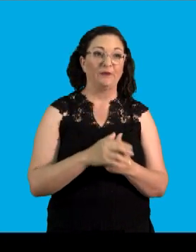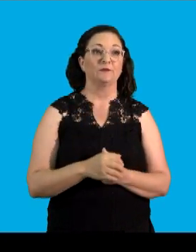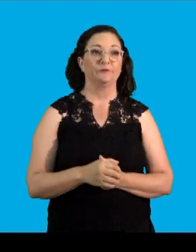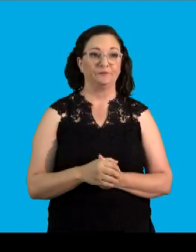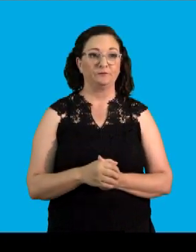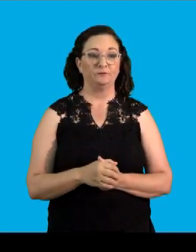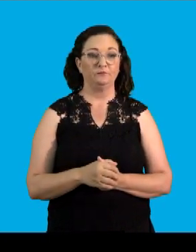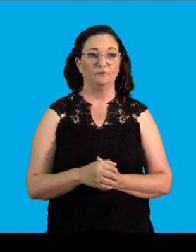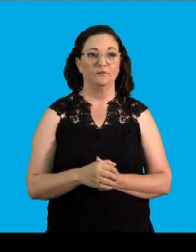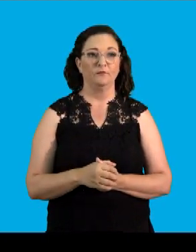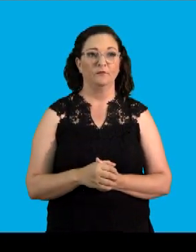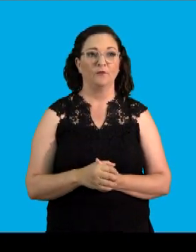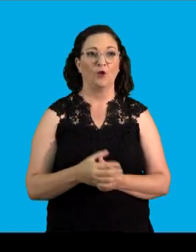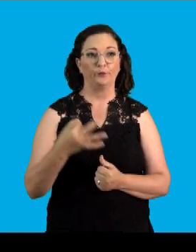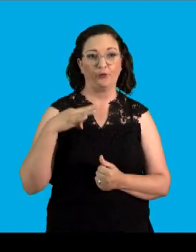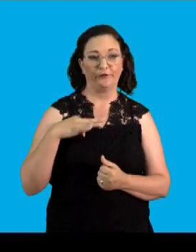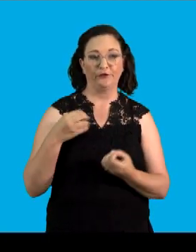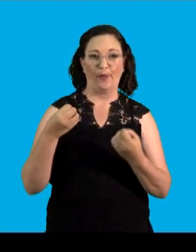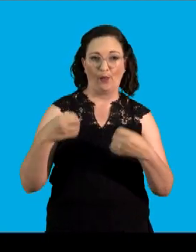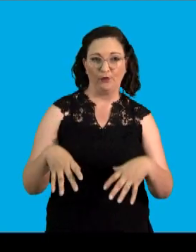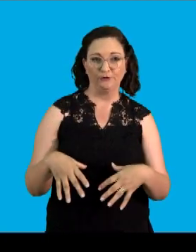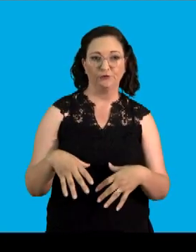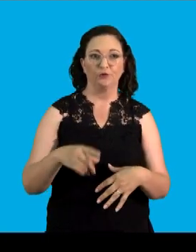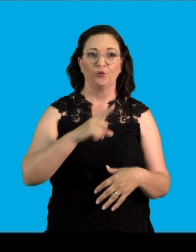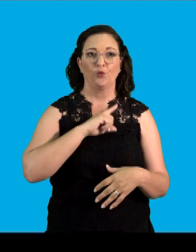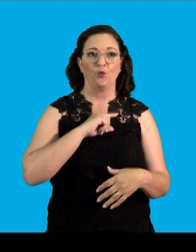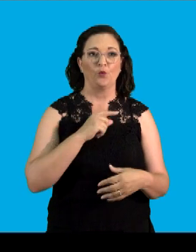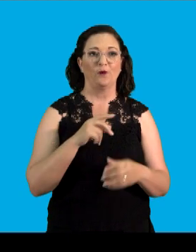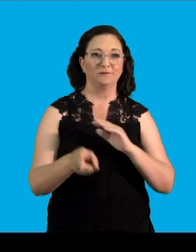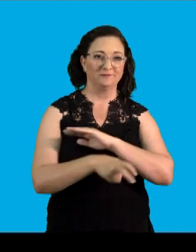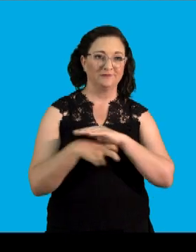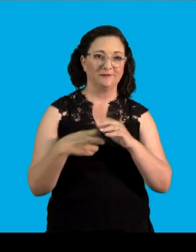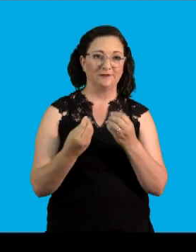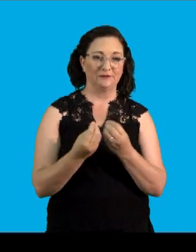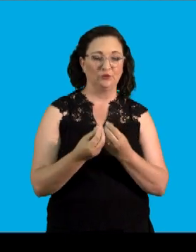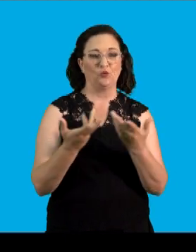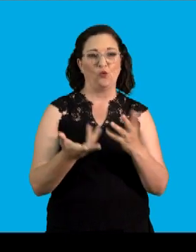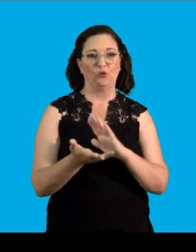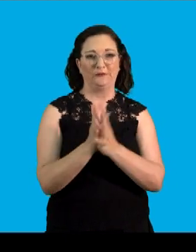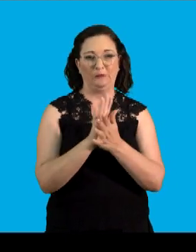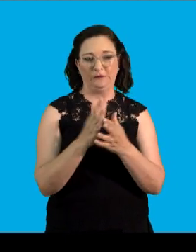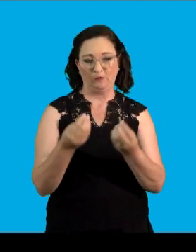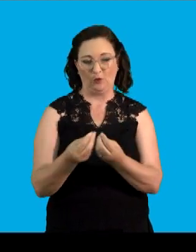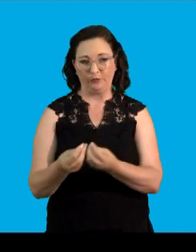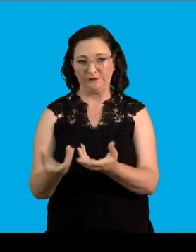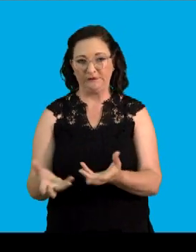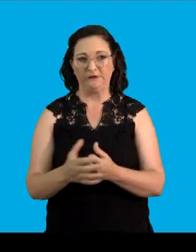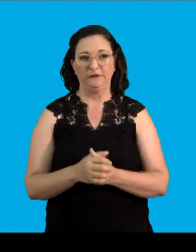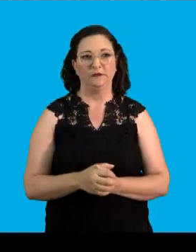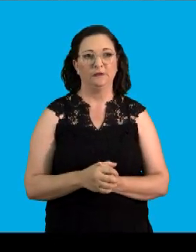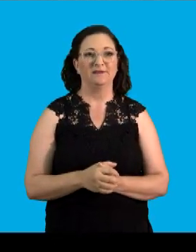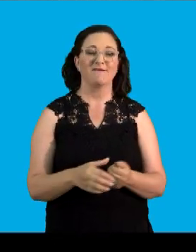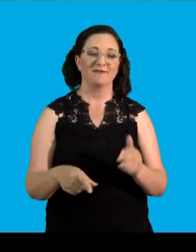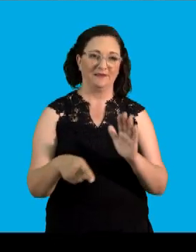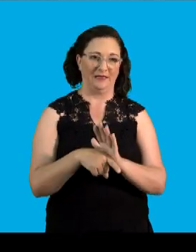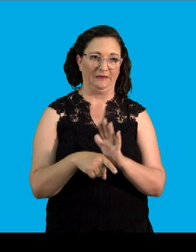impact? Right. So there's a loss of profits due to stolen goods or damage to property.